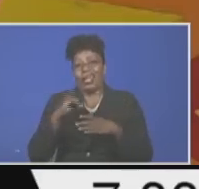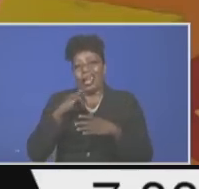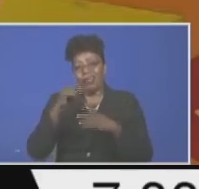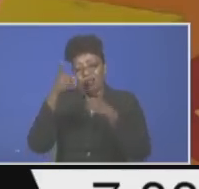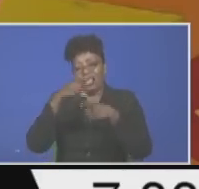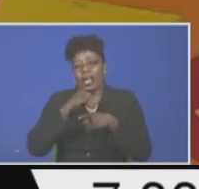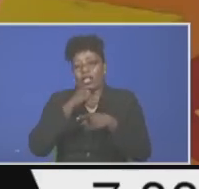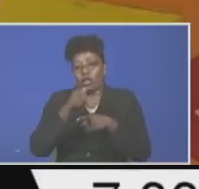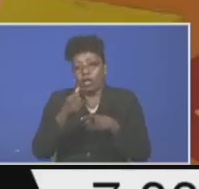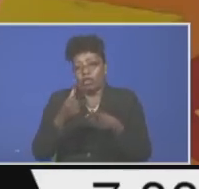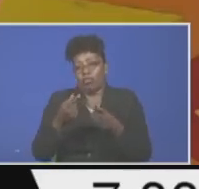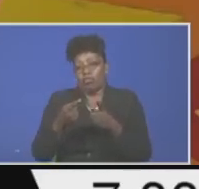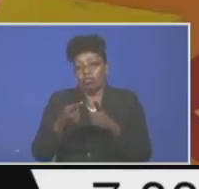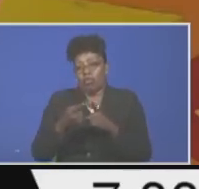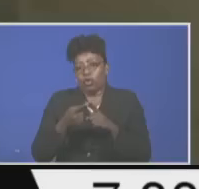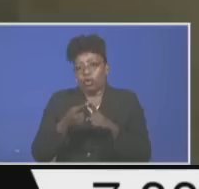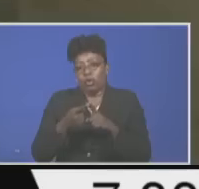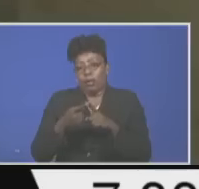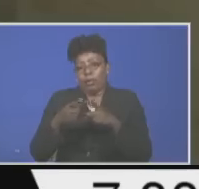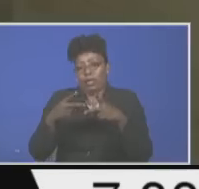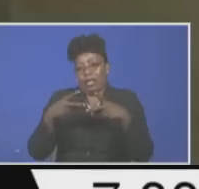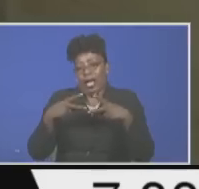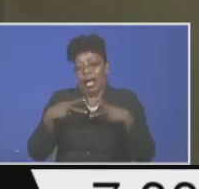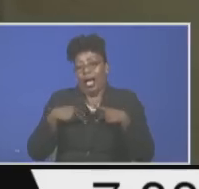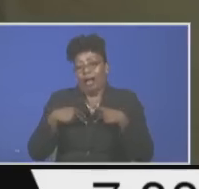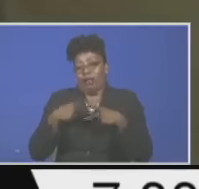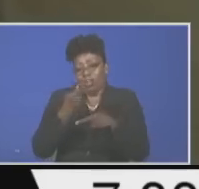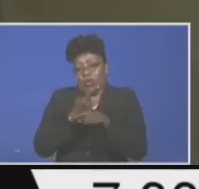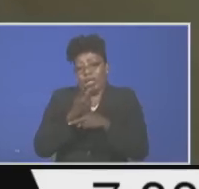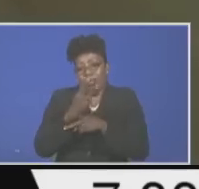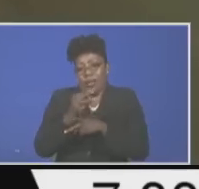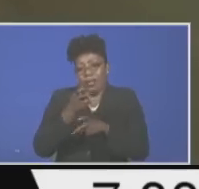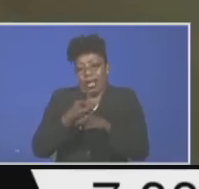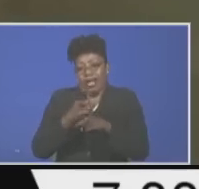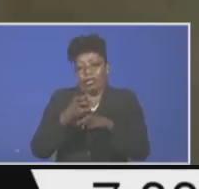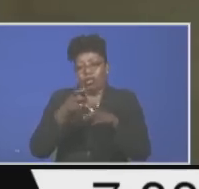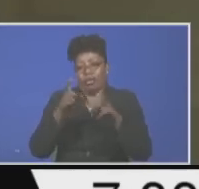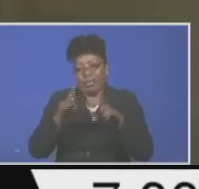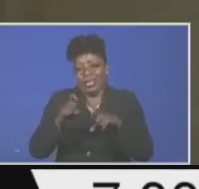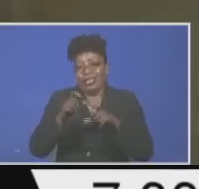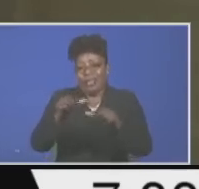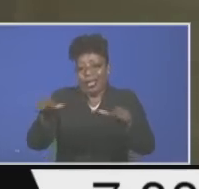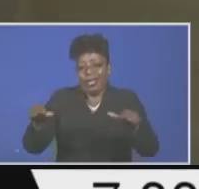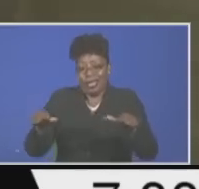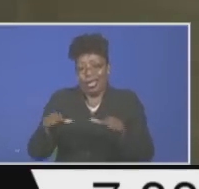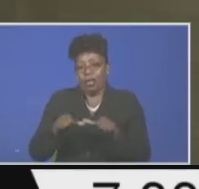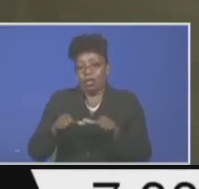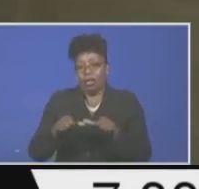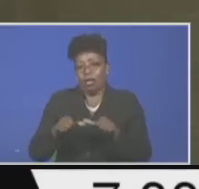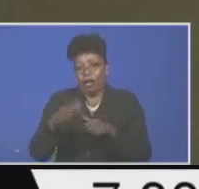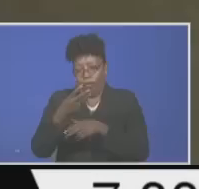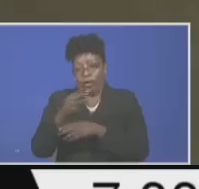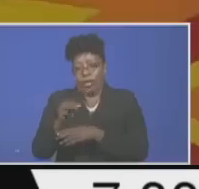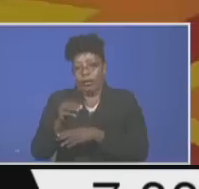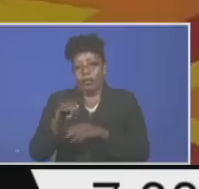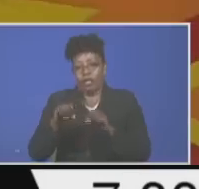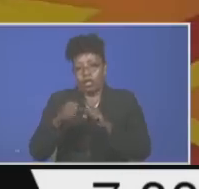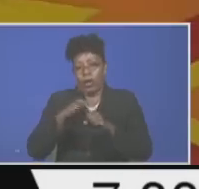to simply because the host them is difficult. You need space. So I have thought that with